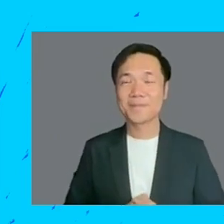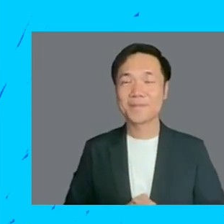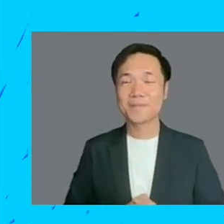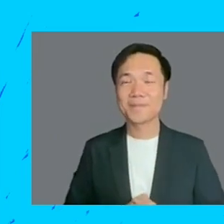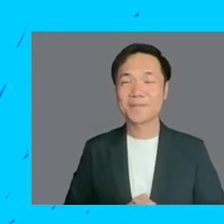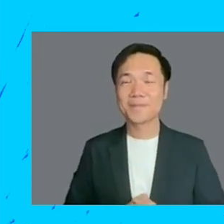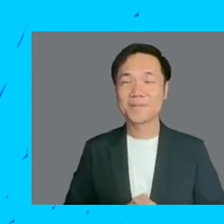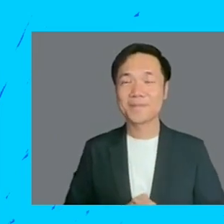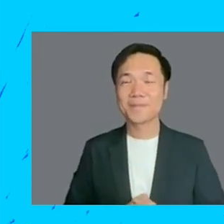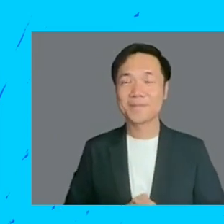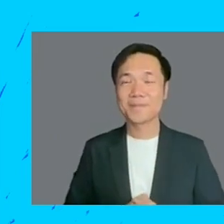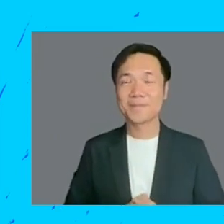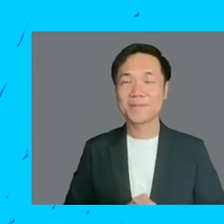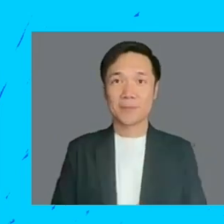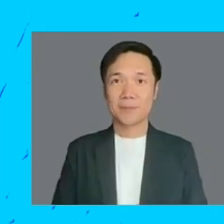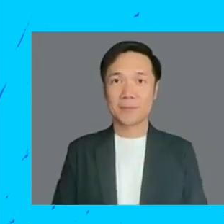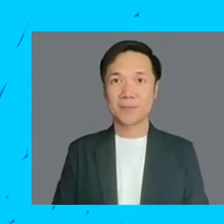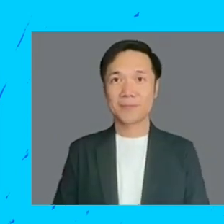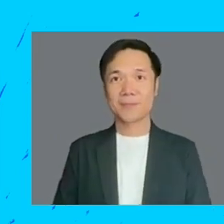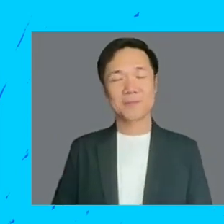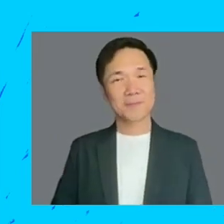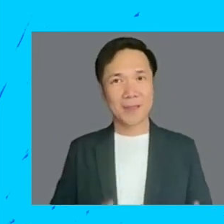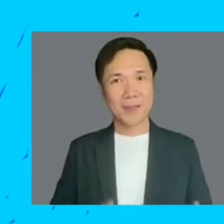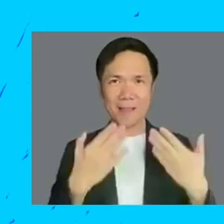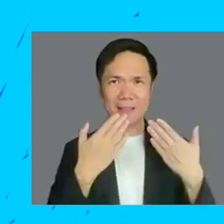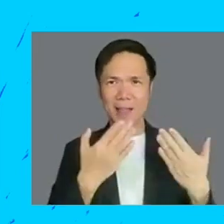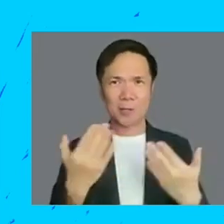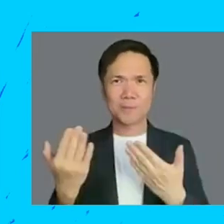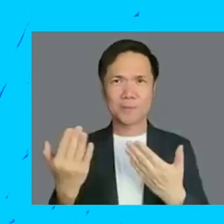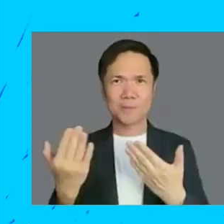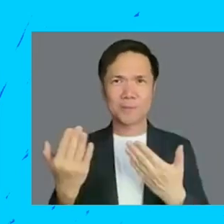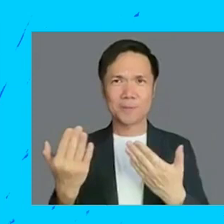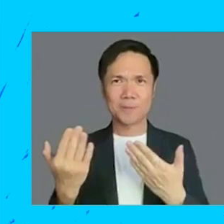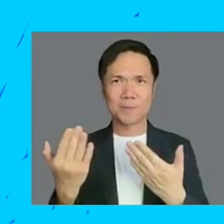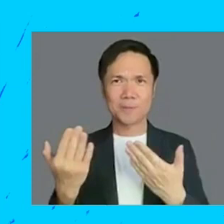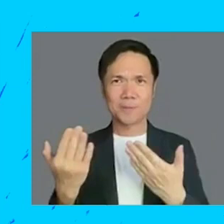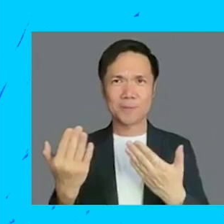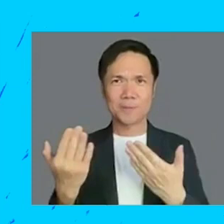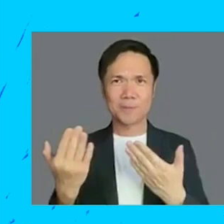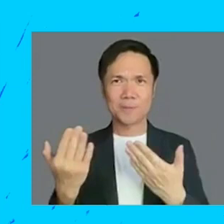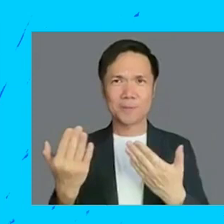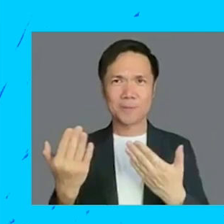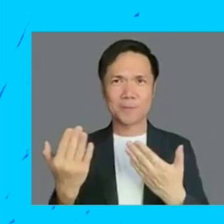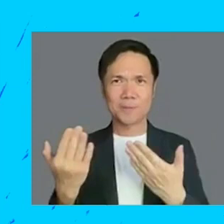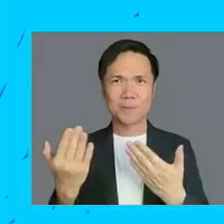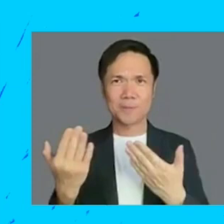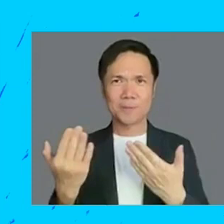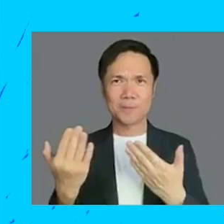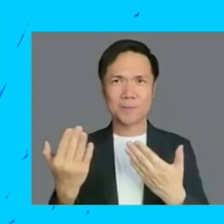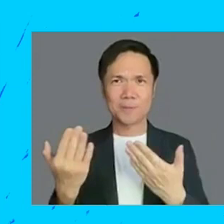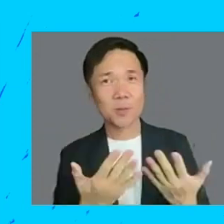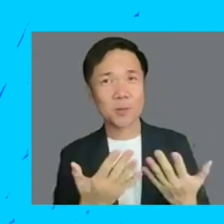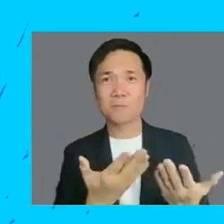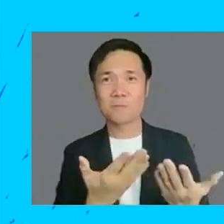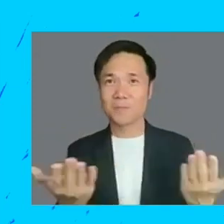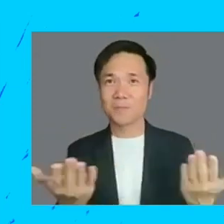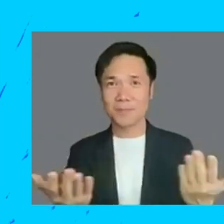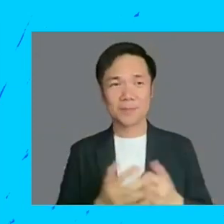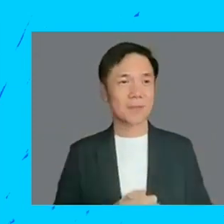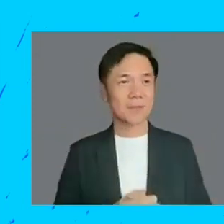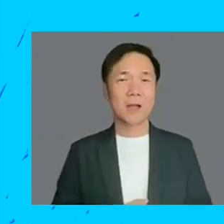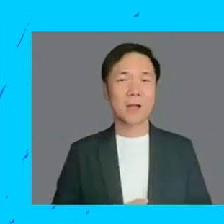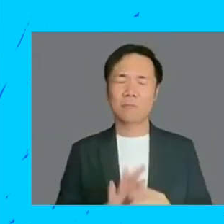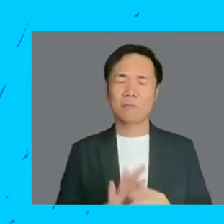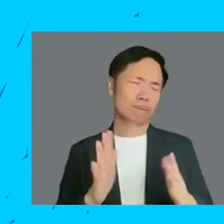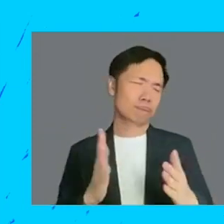Thank you so much. Thank you so much, the young people. Thank you so much, everyone in the room that has responded to the Metimeter. It